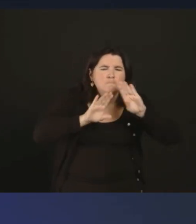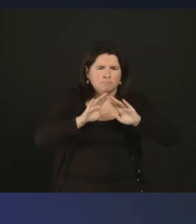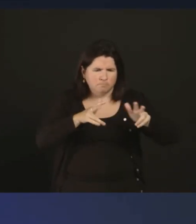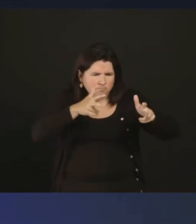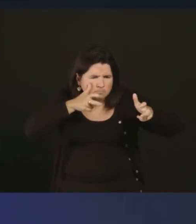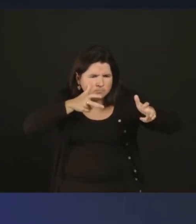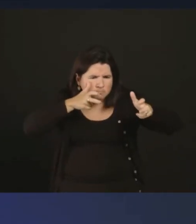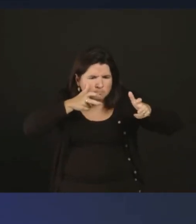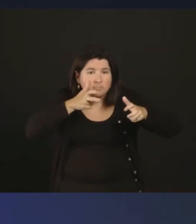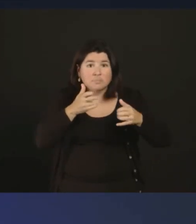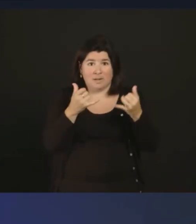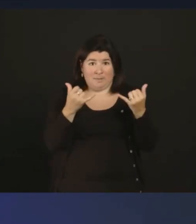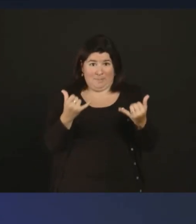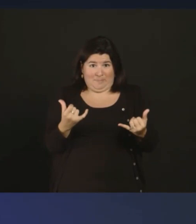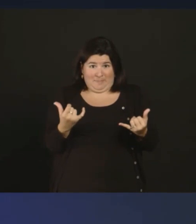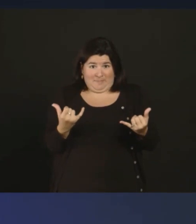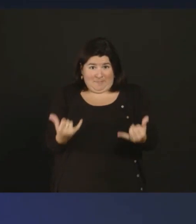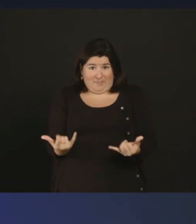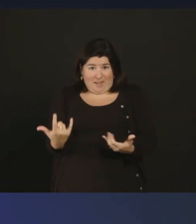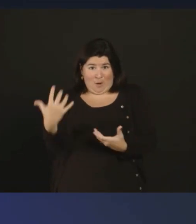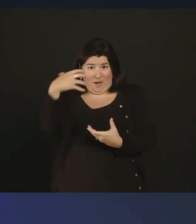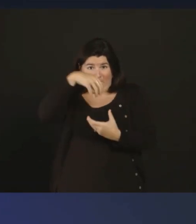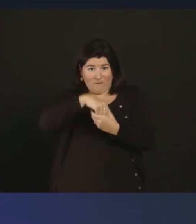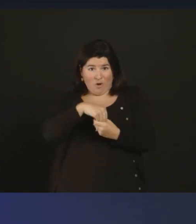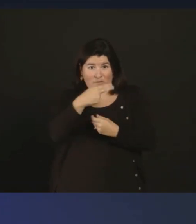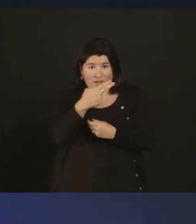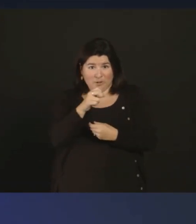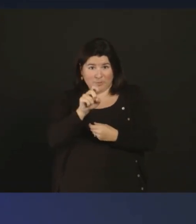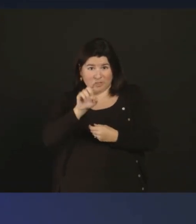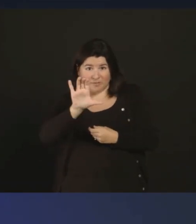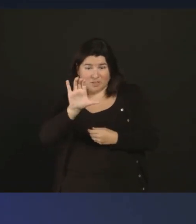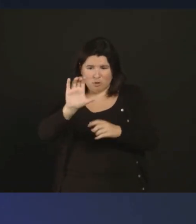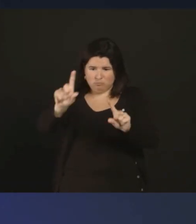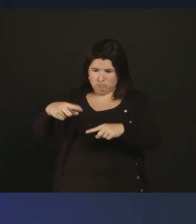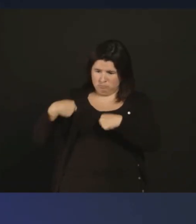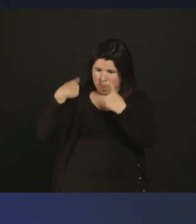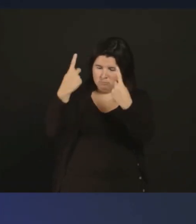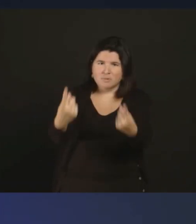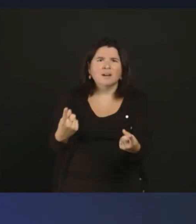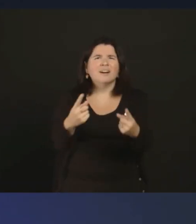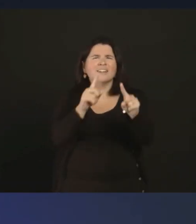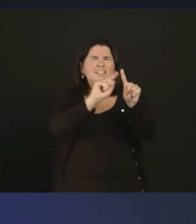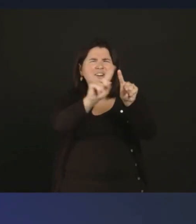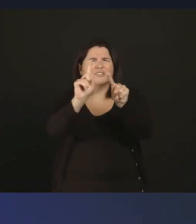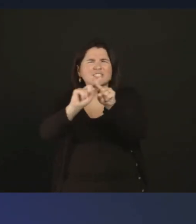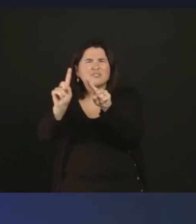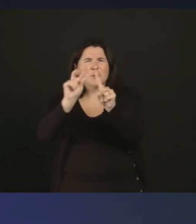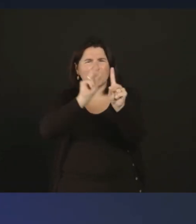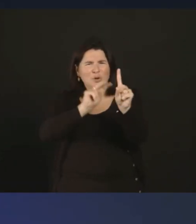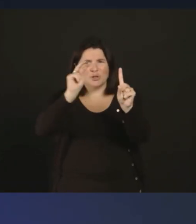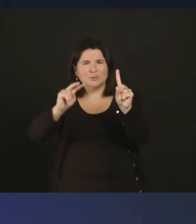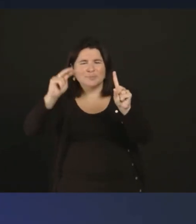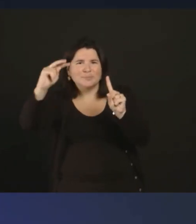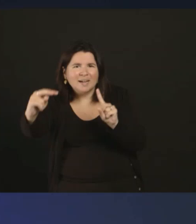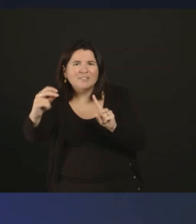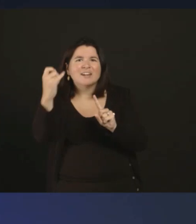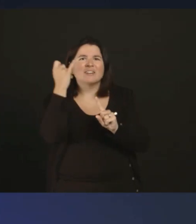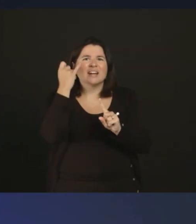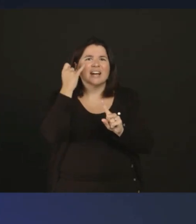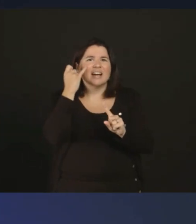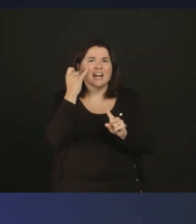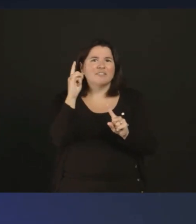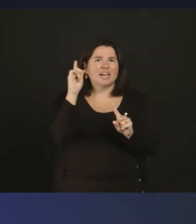Hearing, Speech, and Deaf Center, I've come to appreciate the wide range of challenges and perspectives of those with hearing and